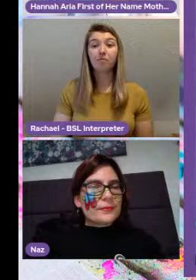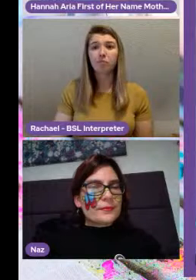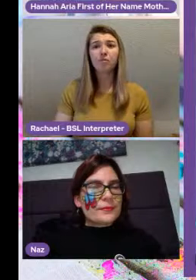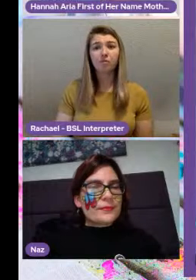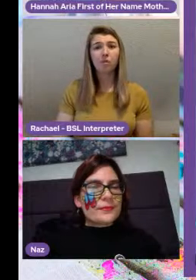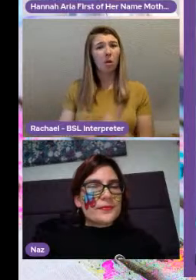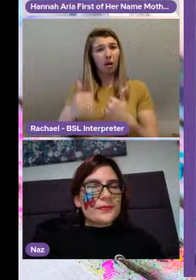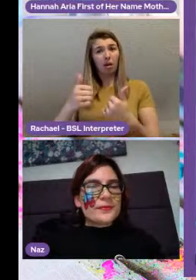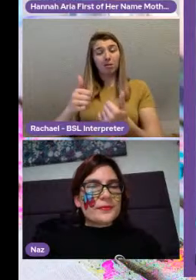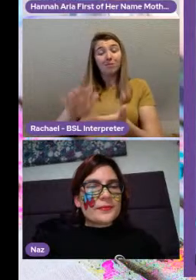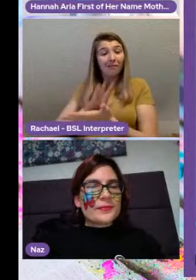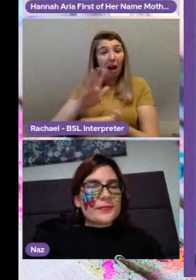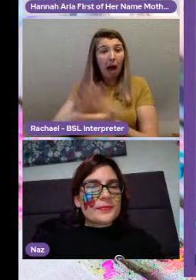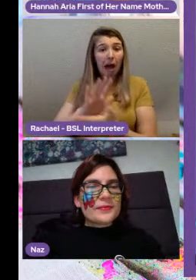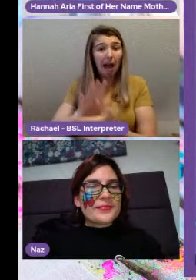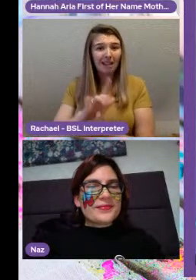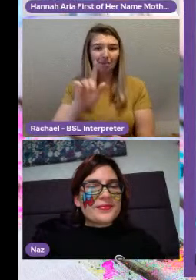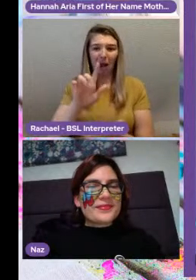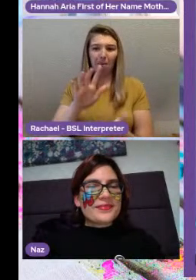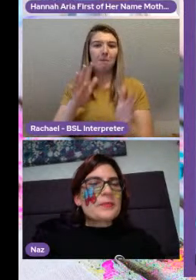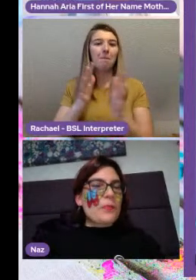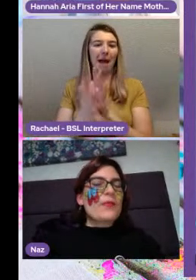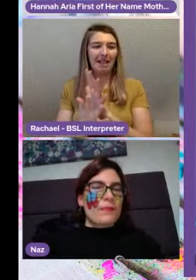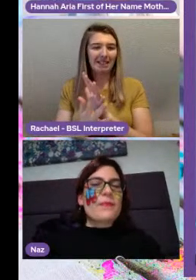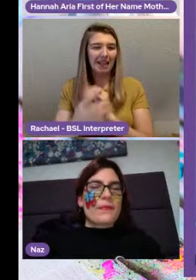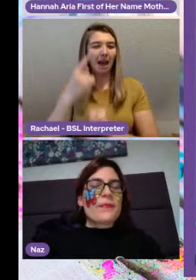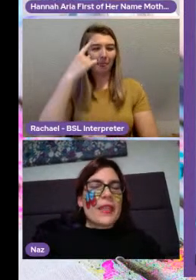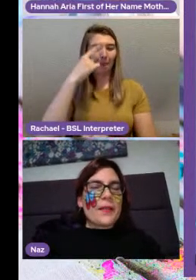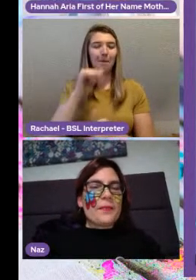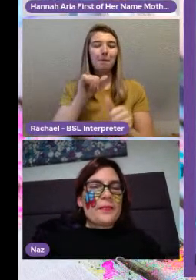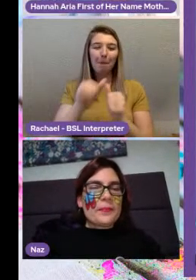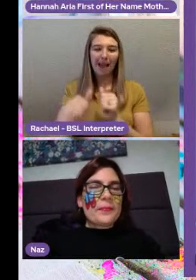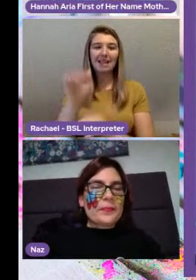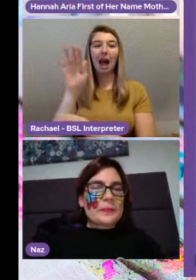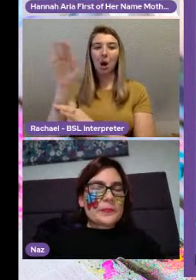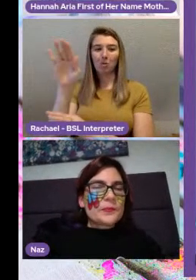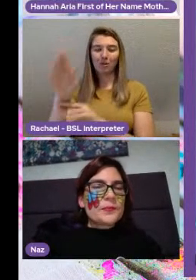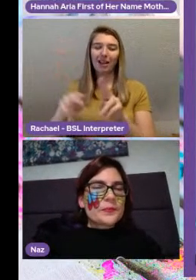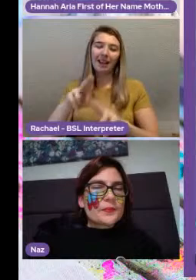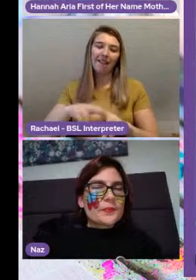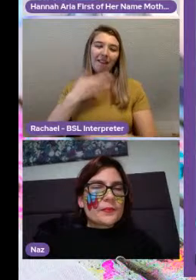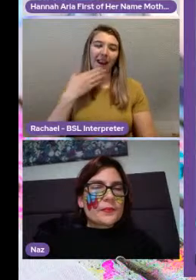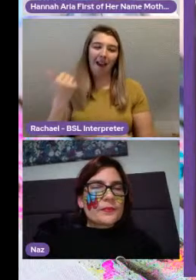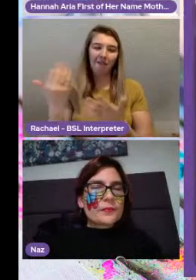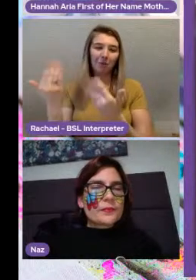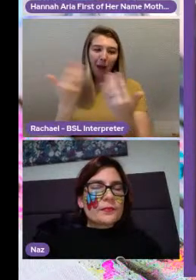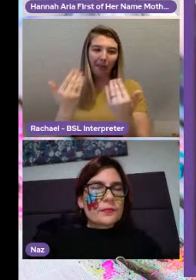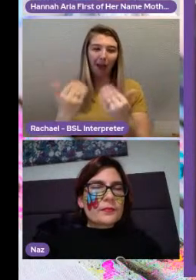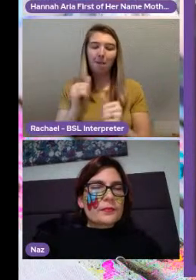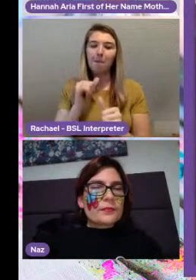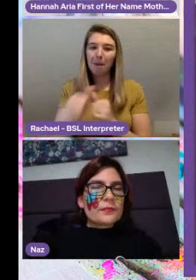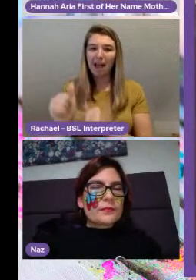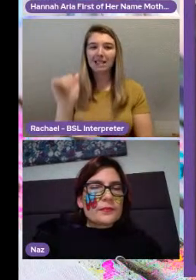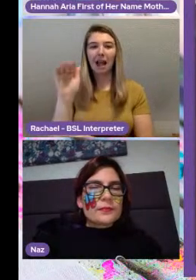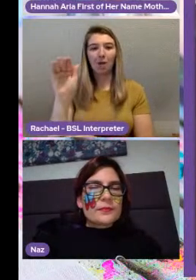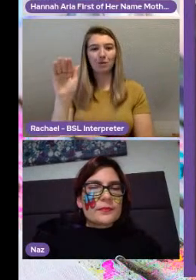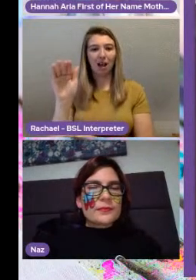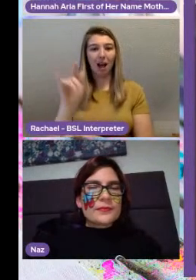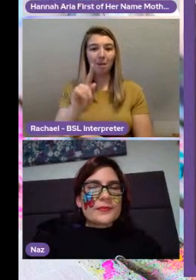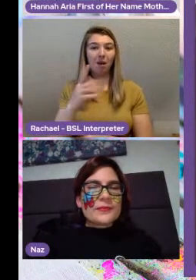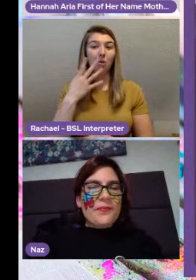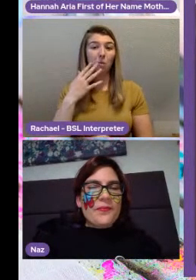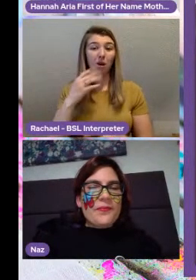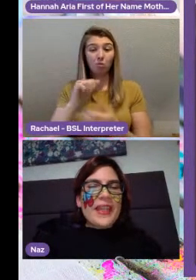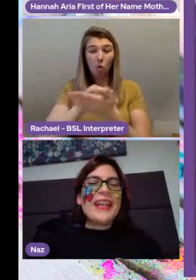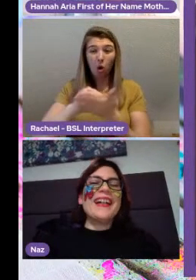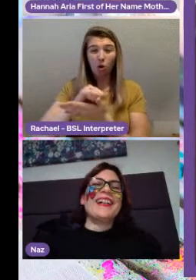recommend if it's a nice sunny day, do it outside. Even when I was then washing up the whole of my sink